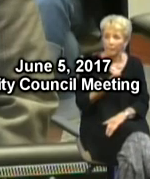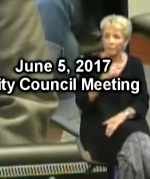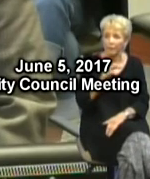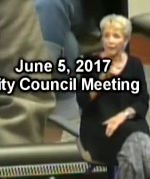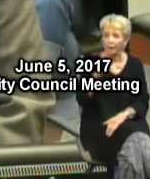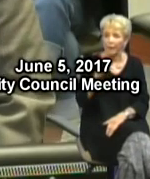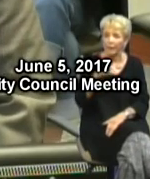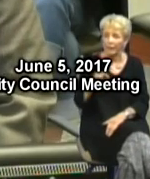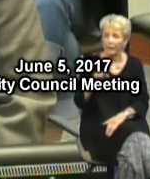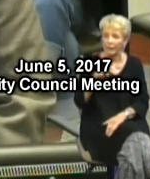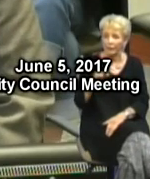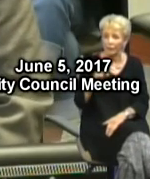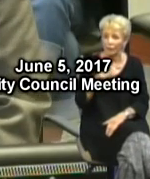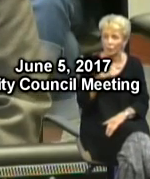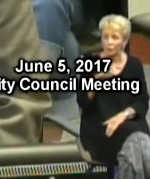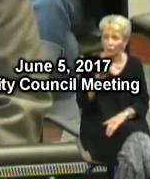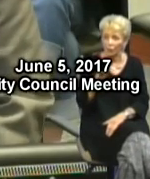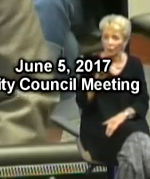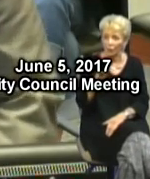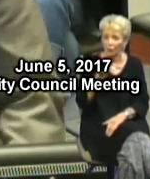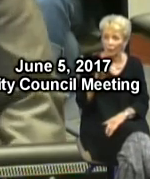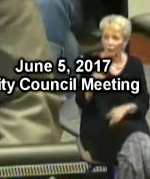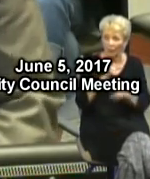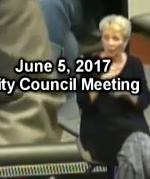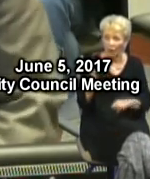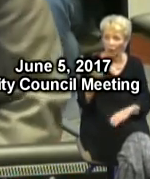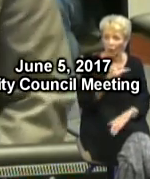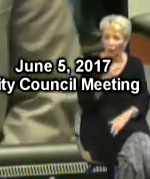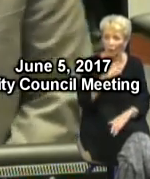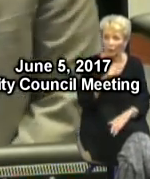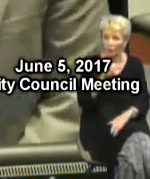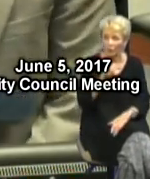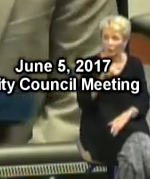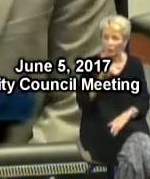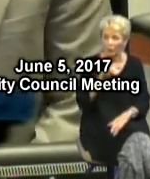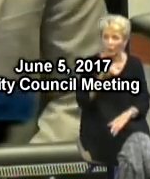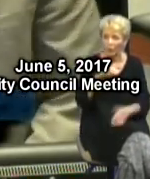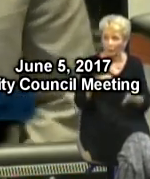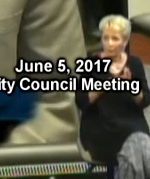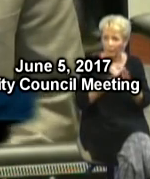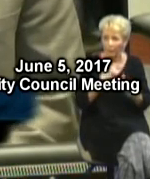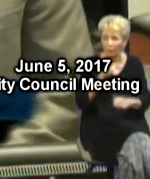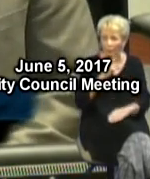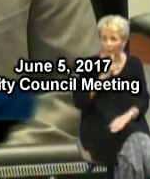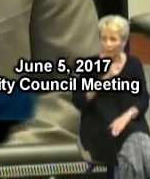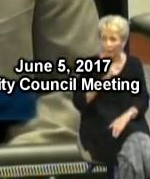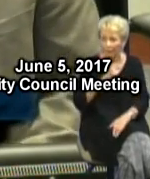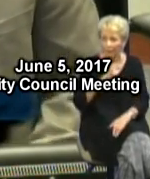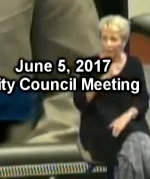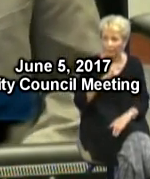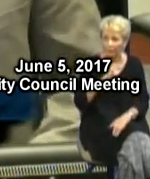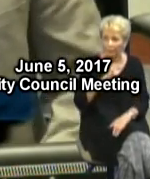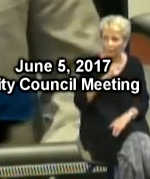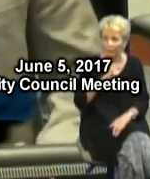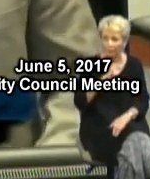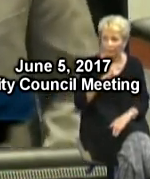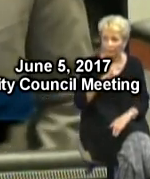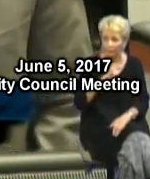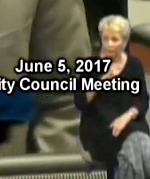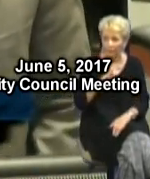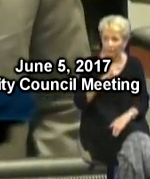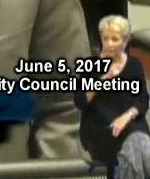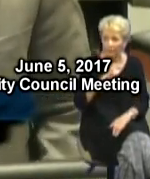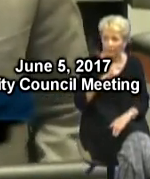MID zoning district, like all of our zoning districts, is meant to be, if I could give just a little bit